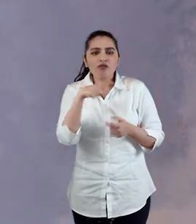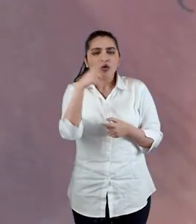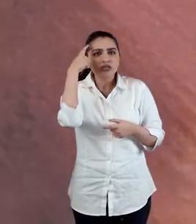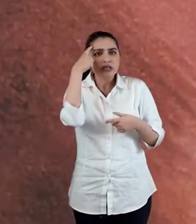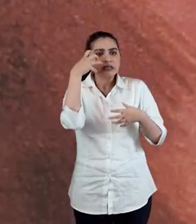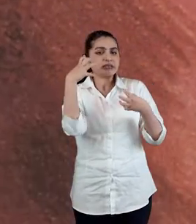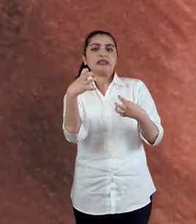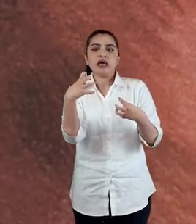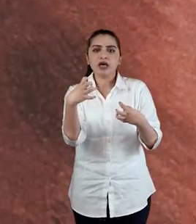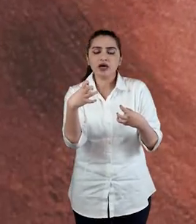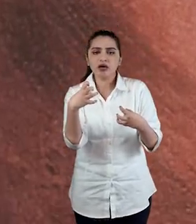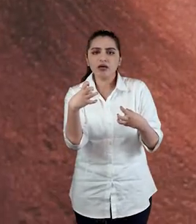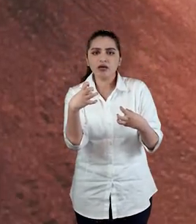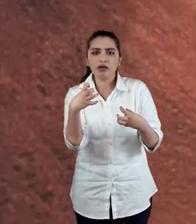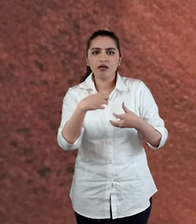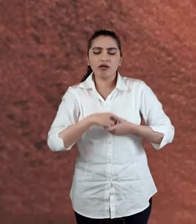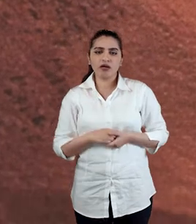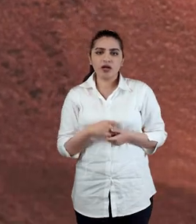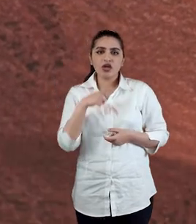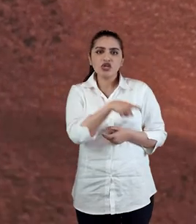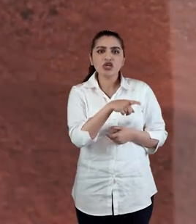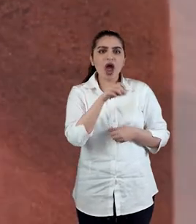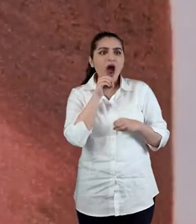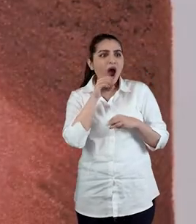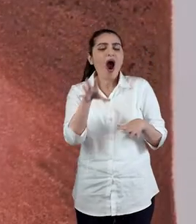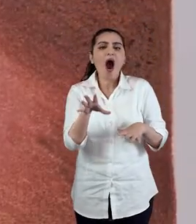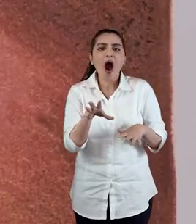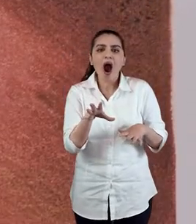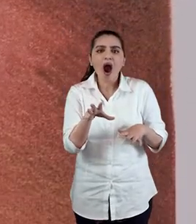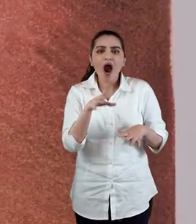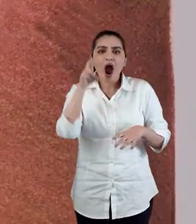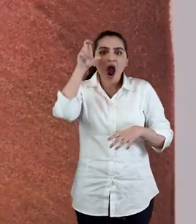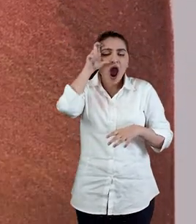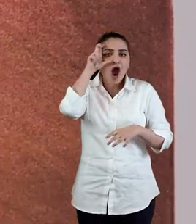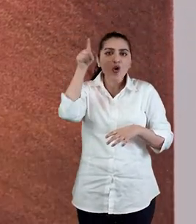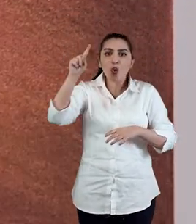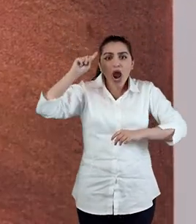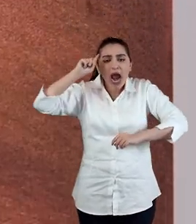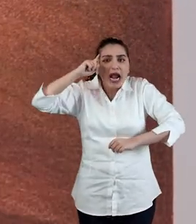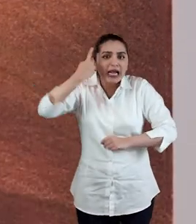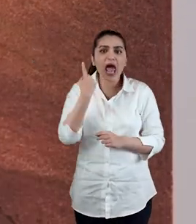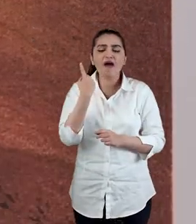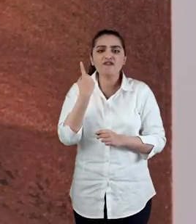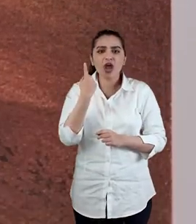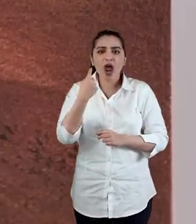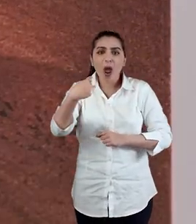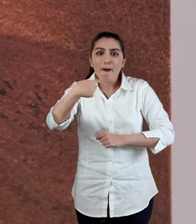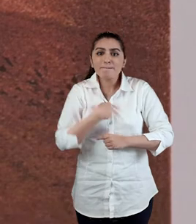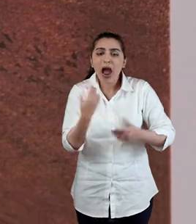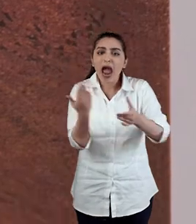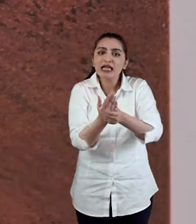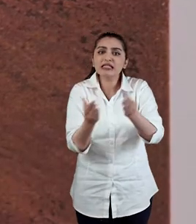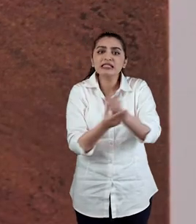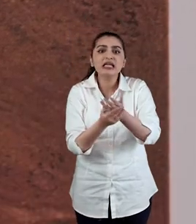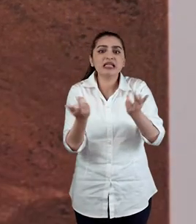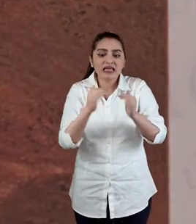dig the biggest hole ever! She dug deep through the soil, so fast and